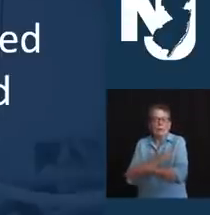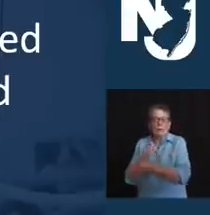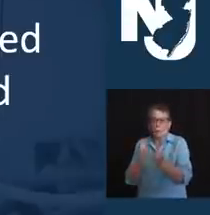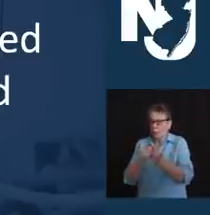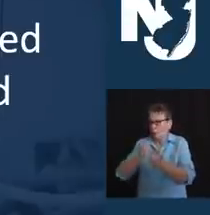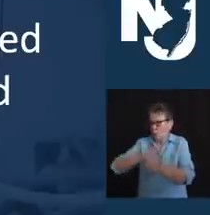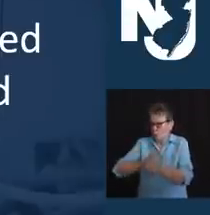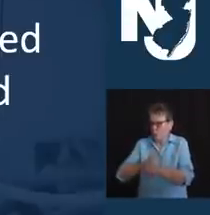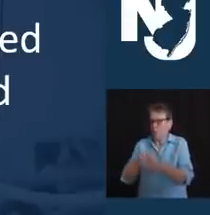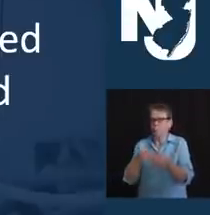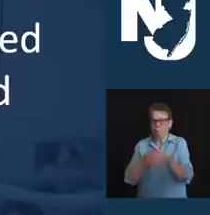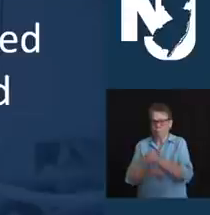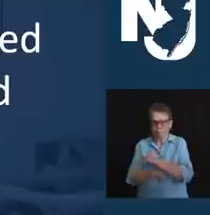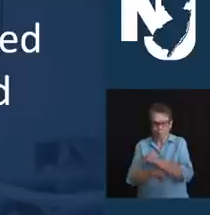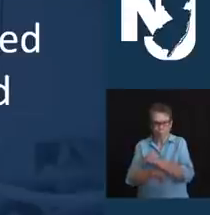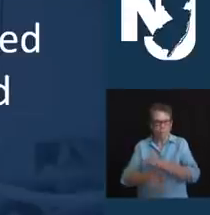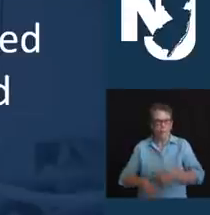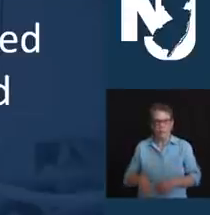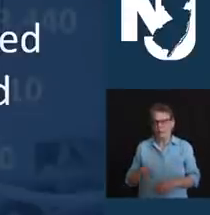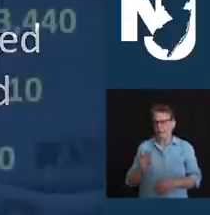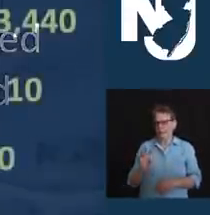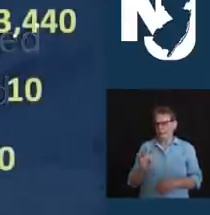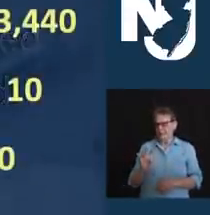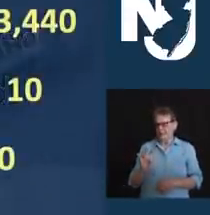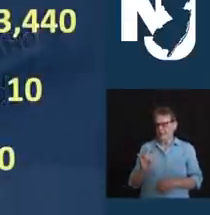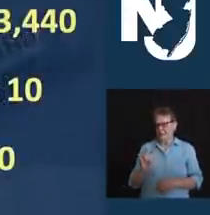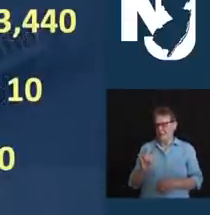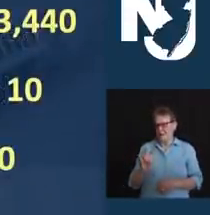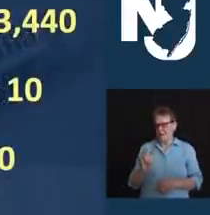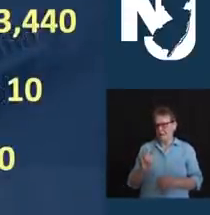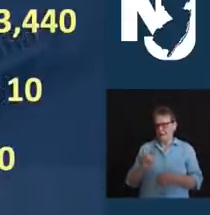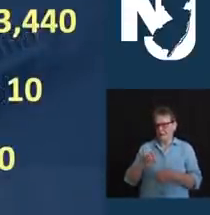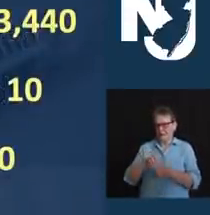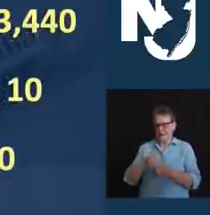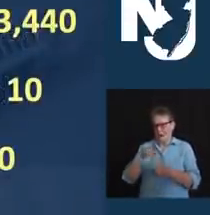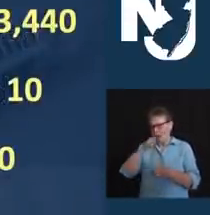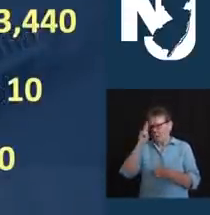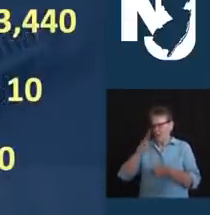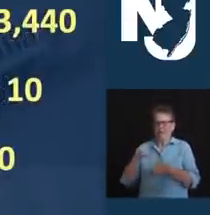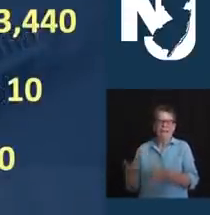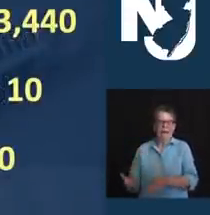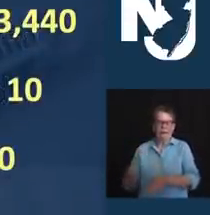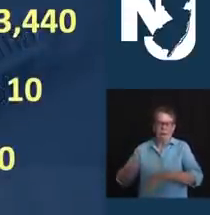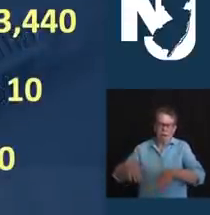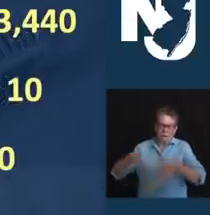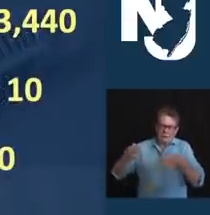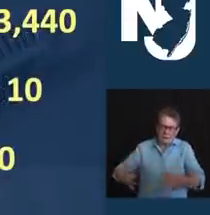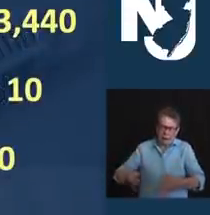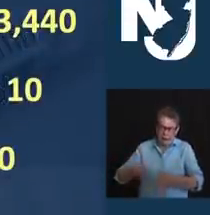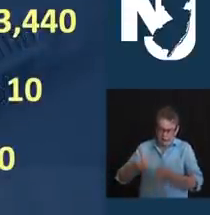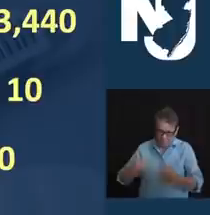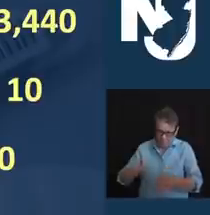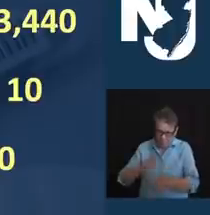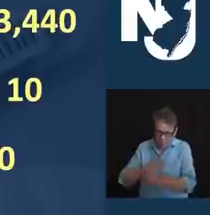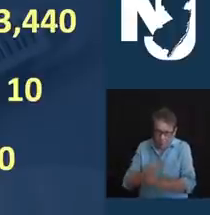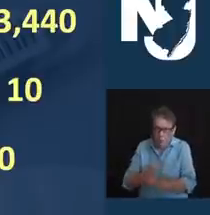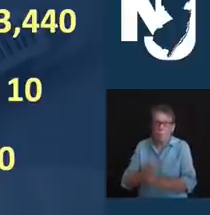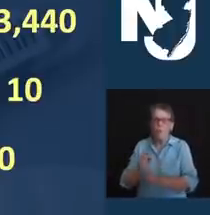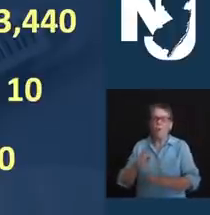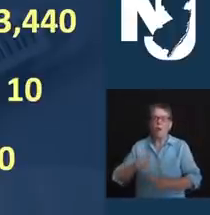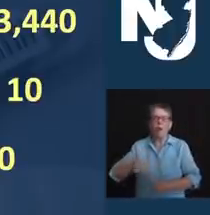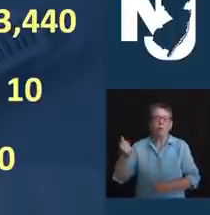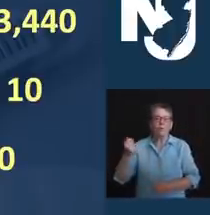confirmed. We are confirming with the heaviest of hearts another 10 losses of life from COVID-related